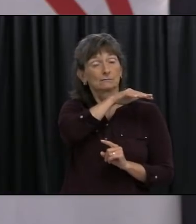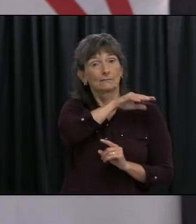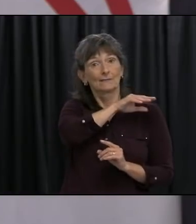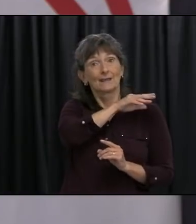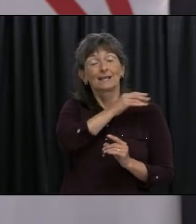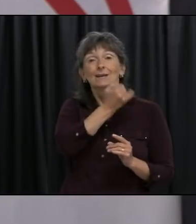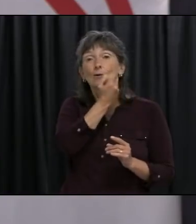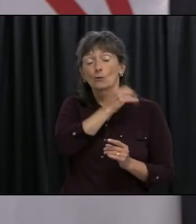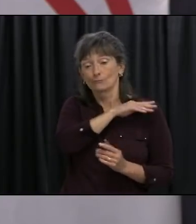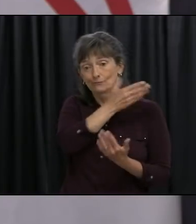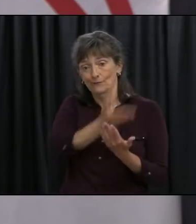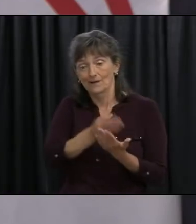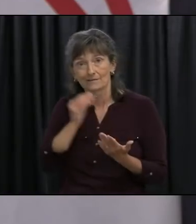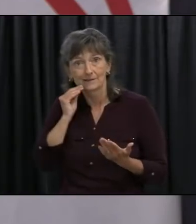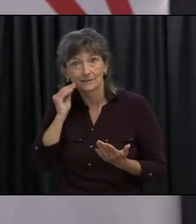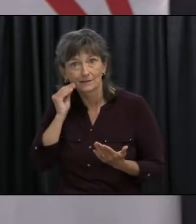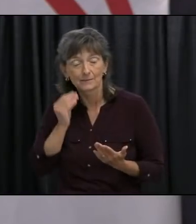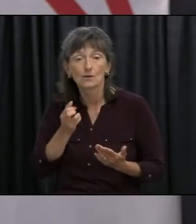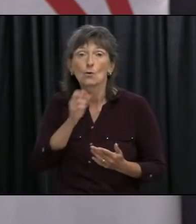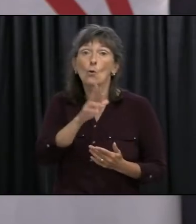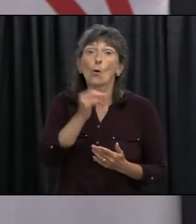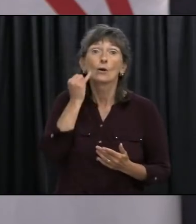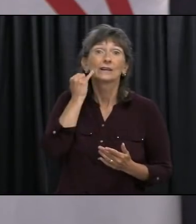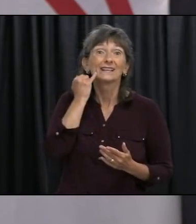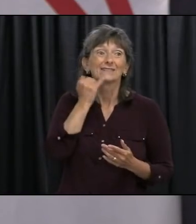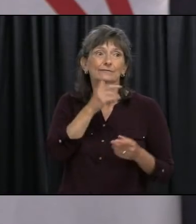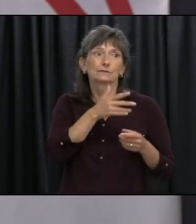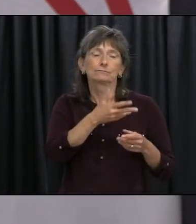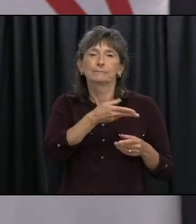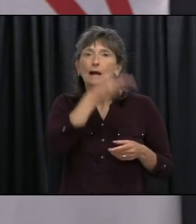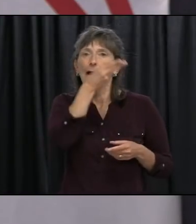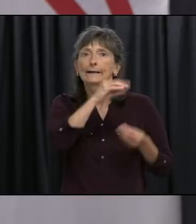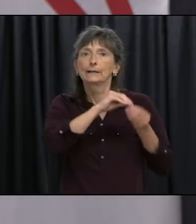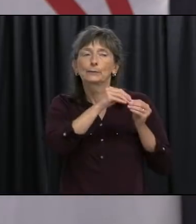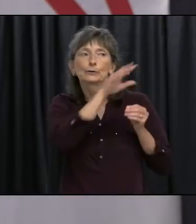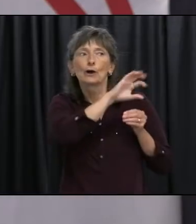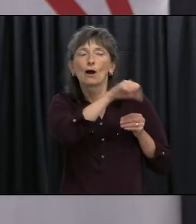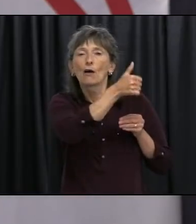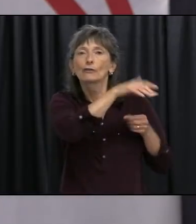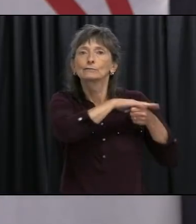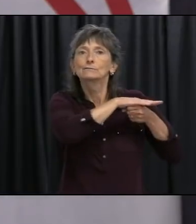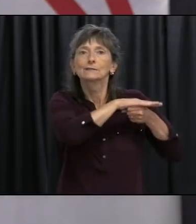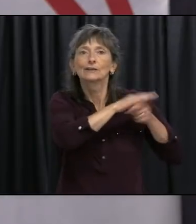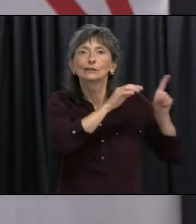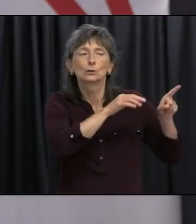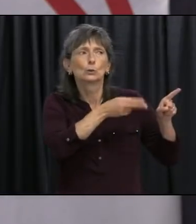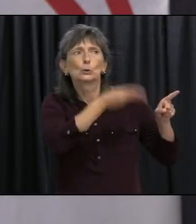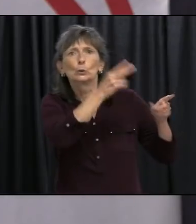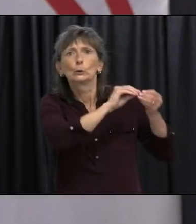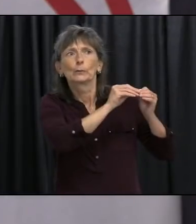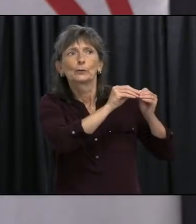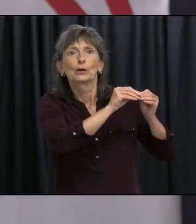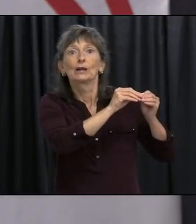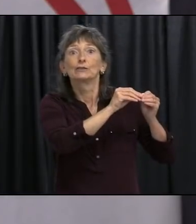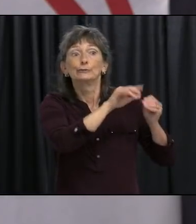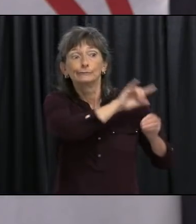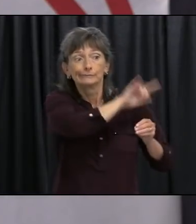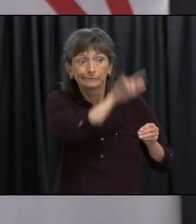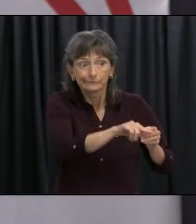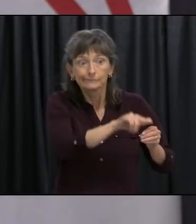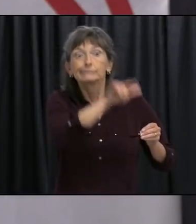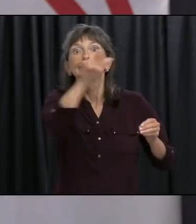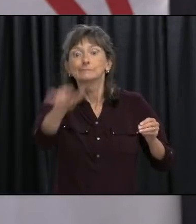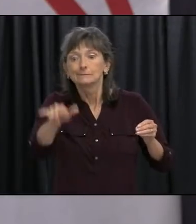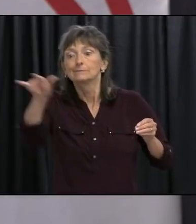passing through one of those pressure points for COVID-19 in our in the country, well, the level of exposure will